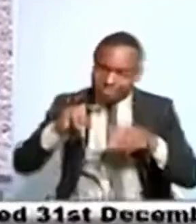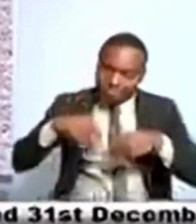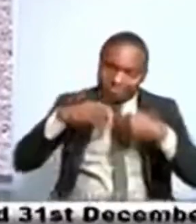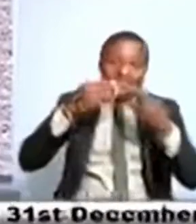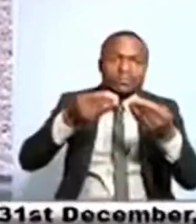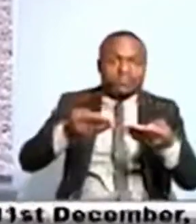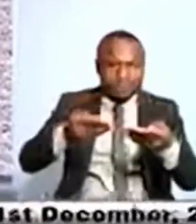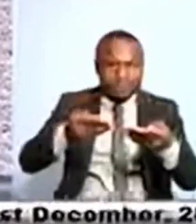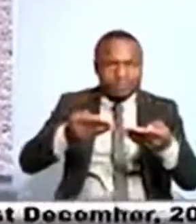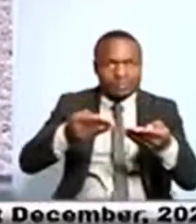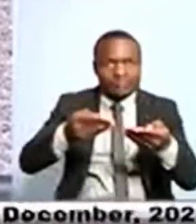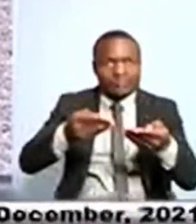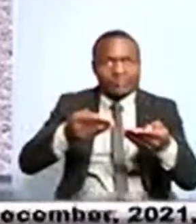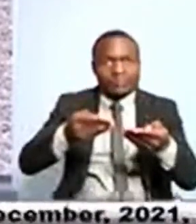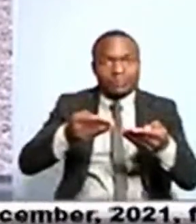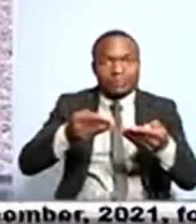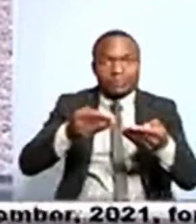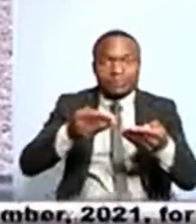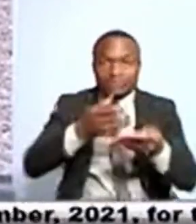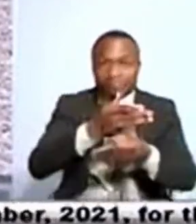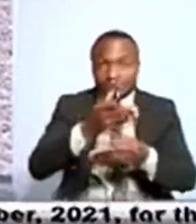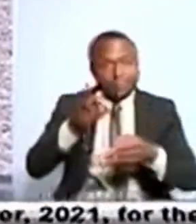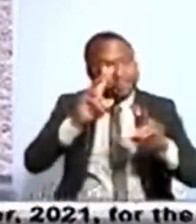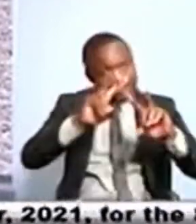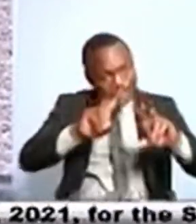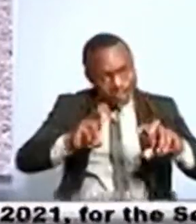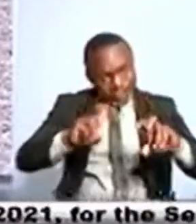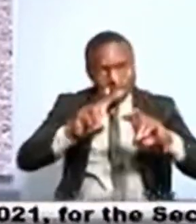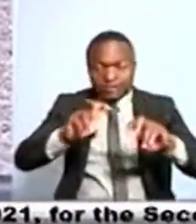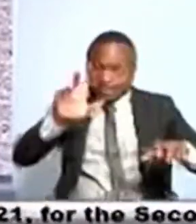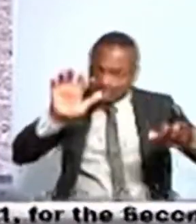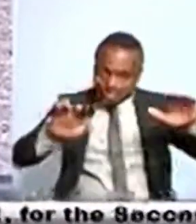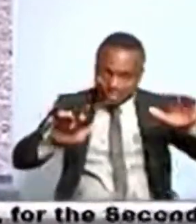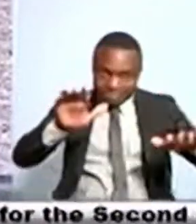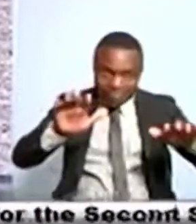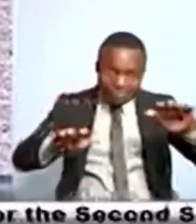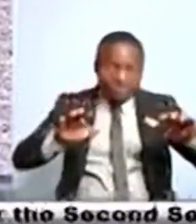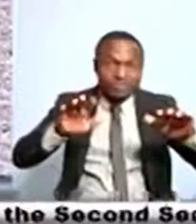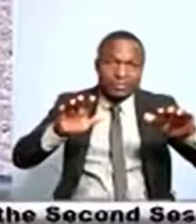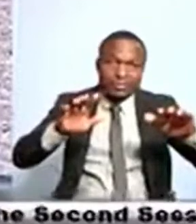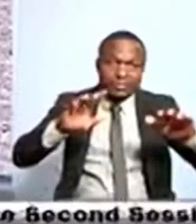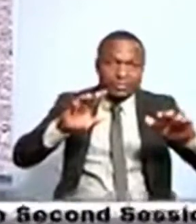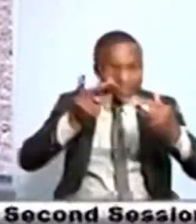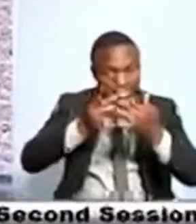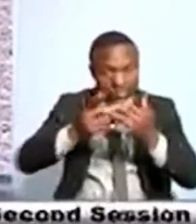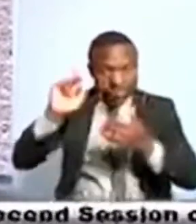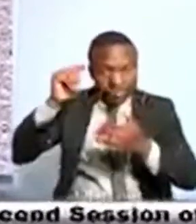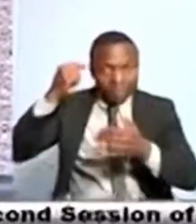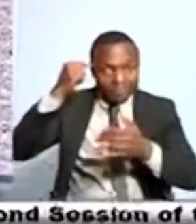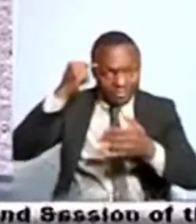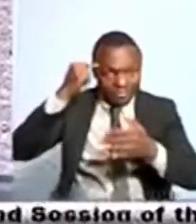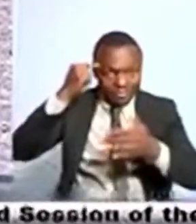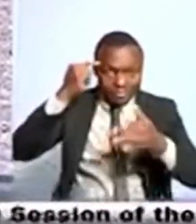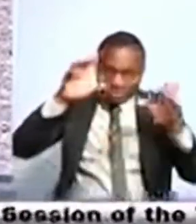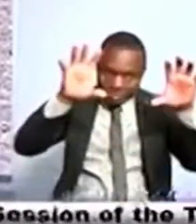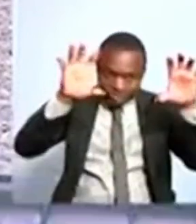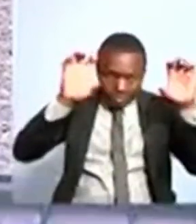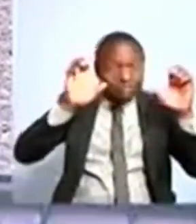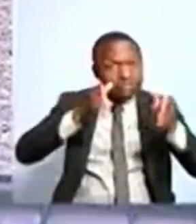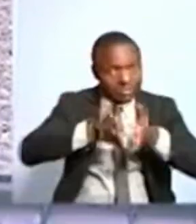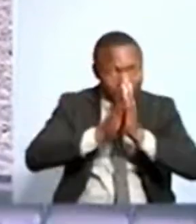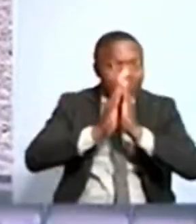necessary oversight checks and balances on the executive. So I'll be appealing to Honorable Minister